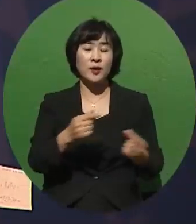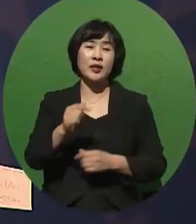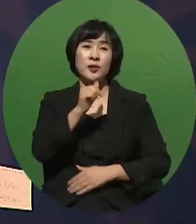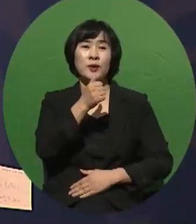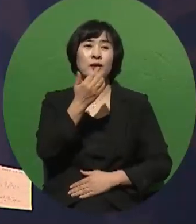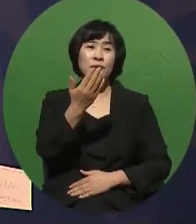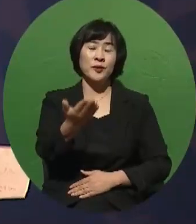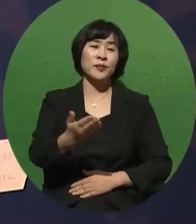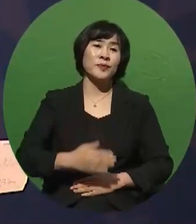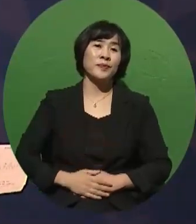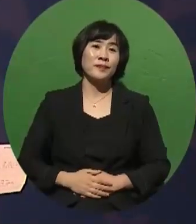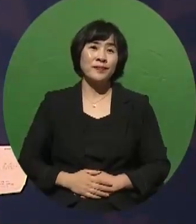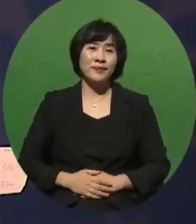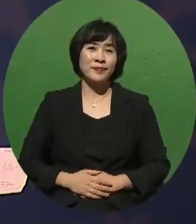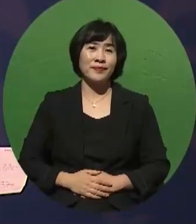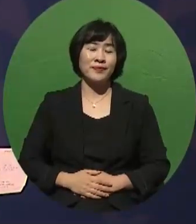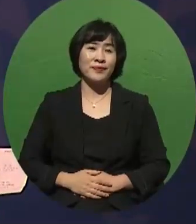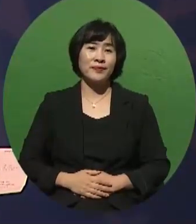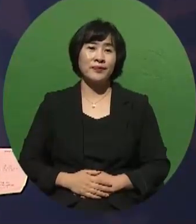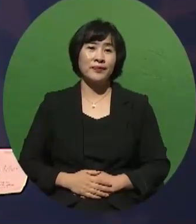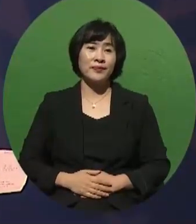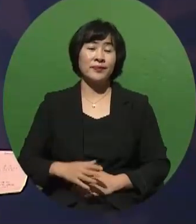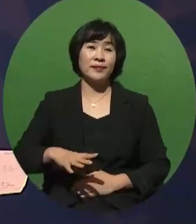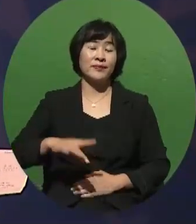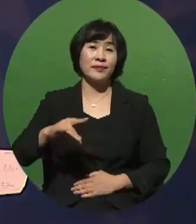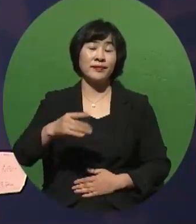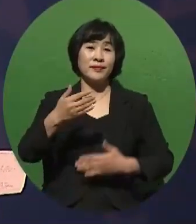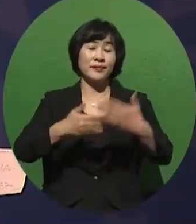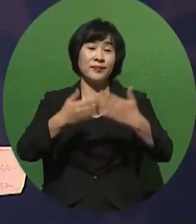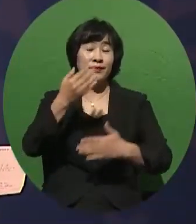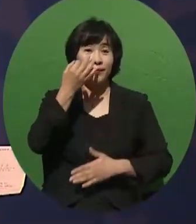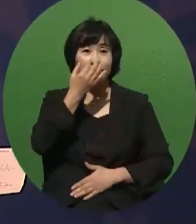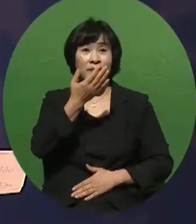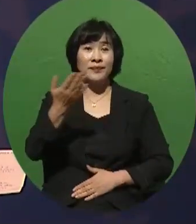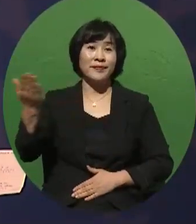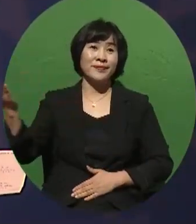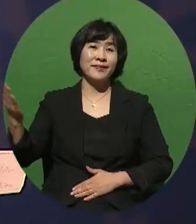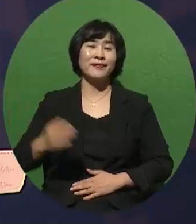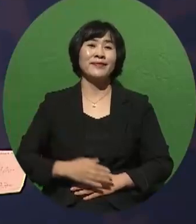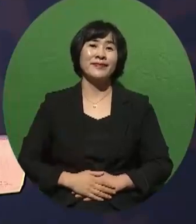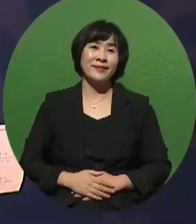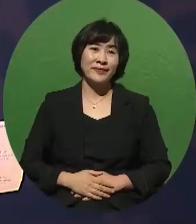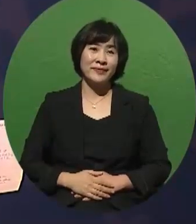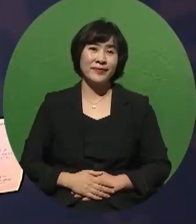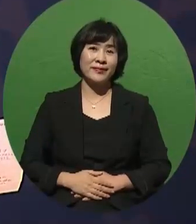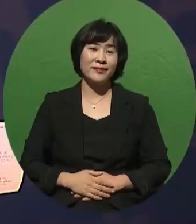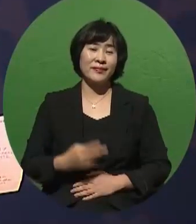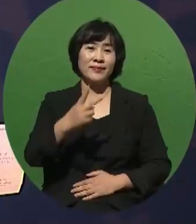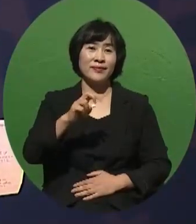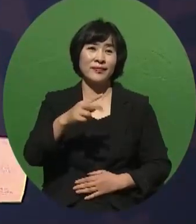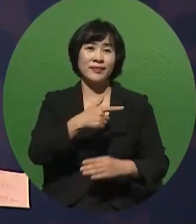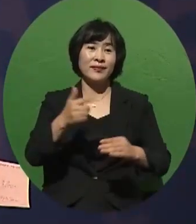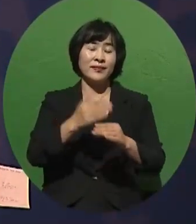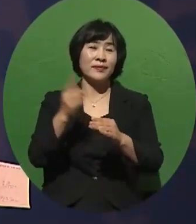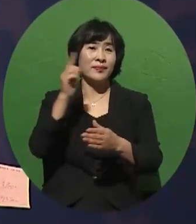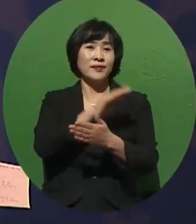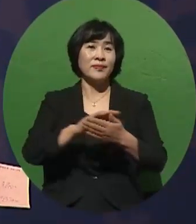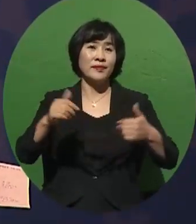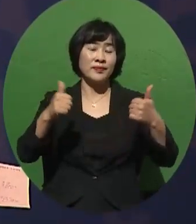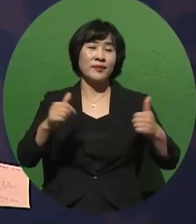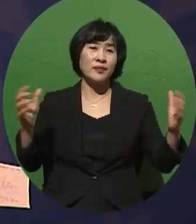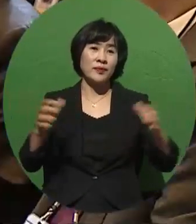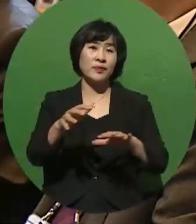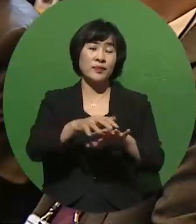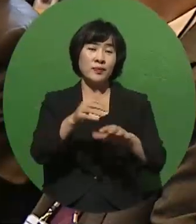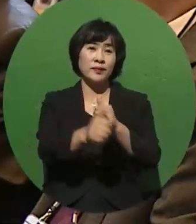but introduce them by group or organization. First, please look at the screen. Now,